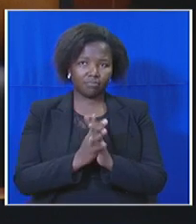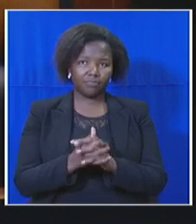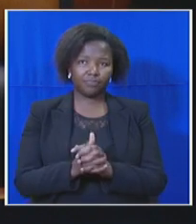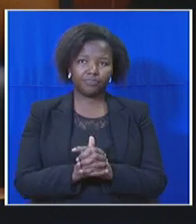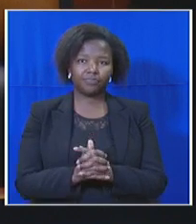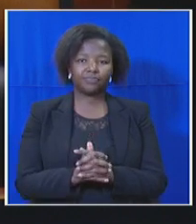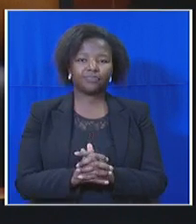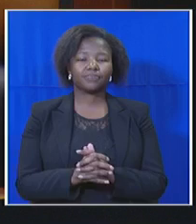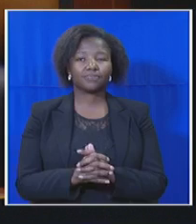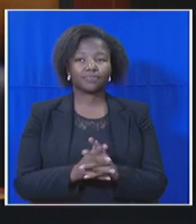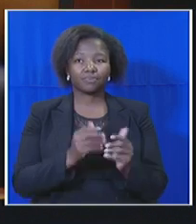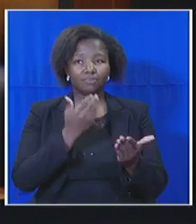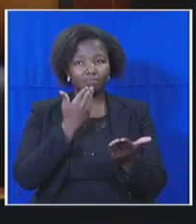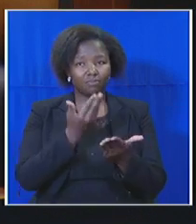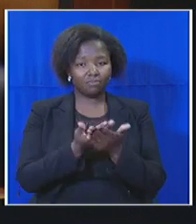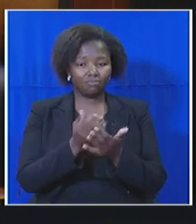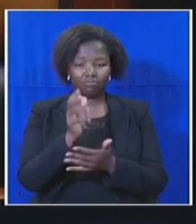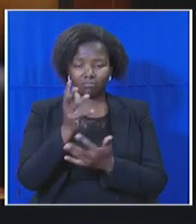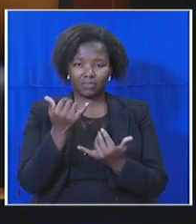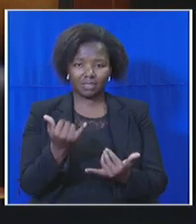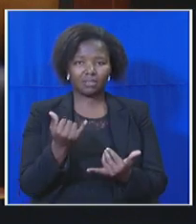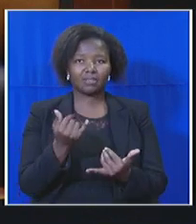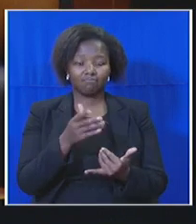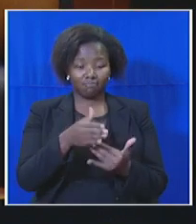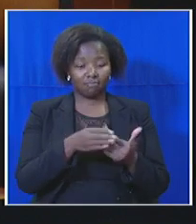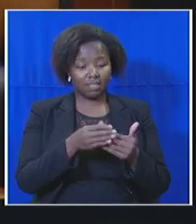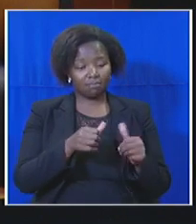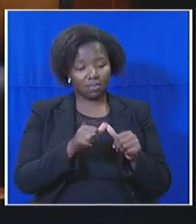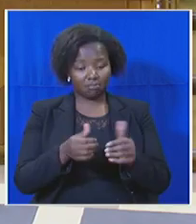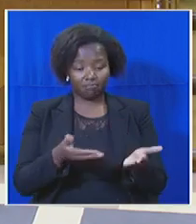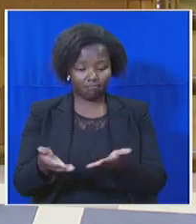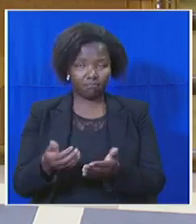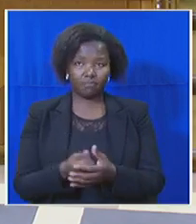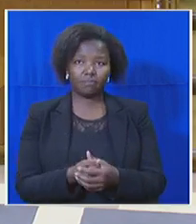The declaration having been asked, Honourable Member, proceed.